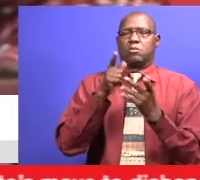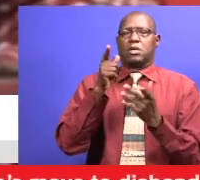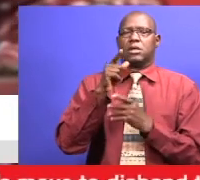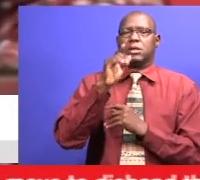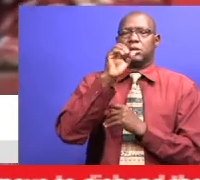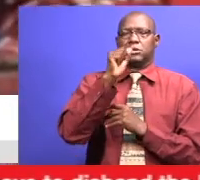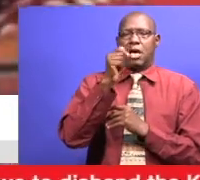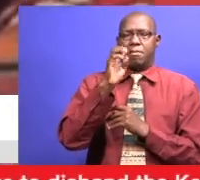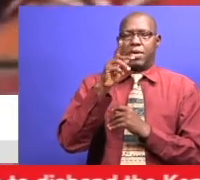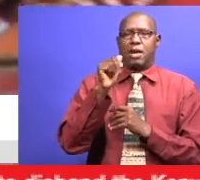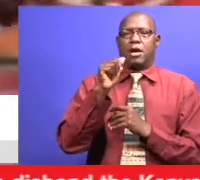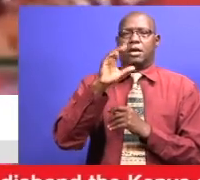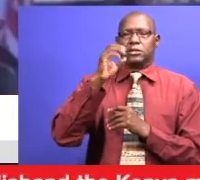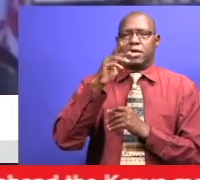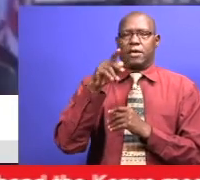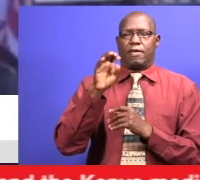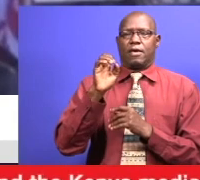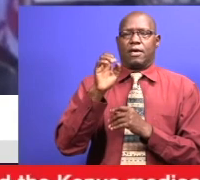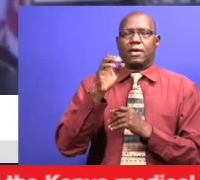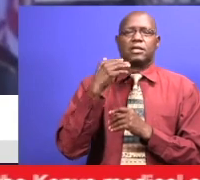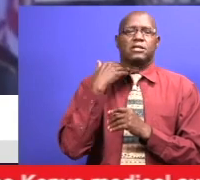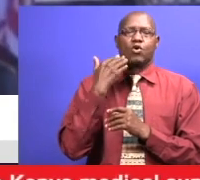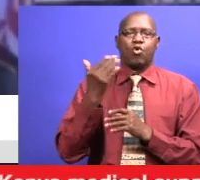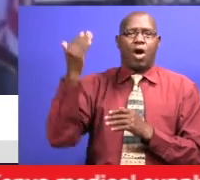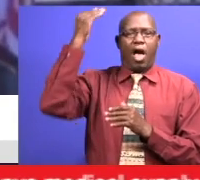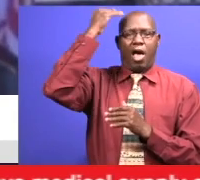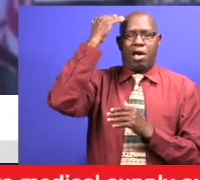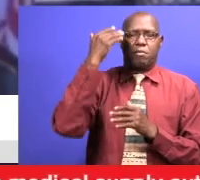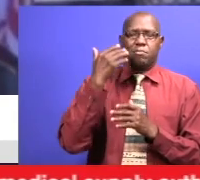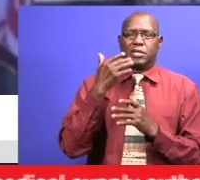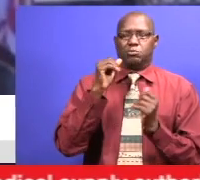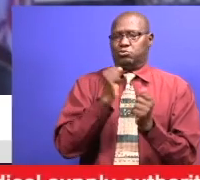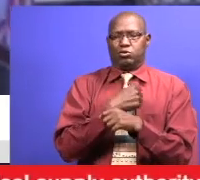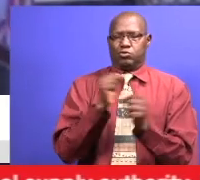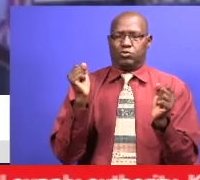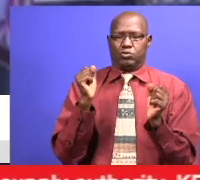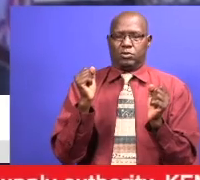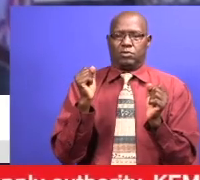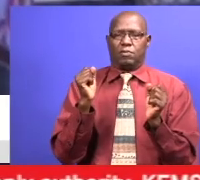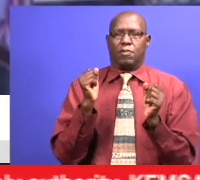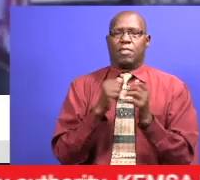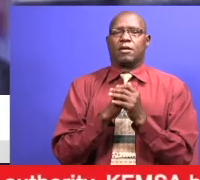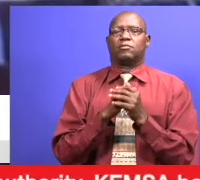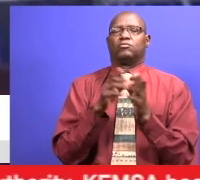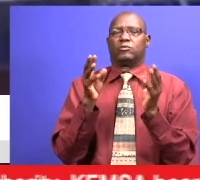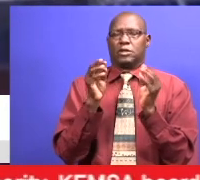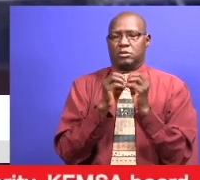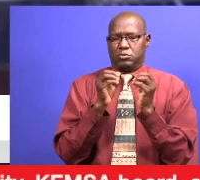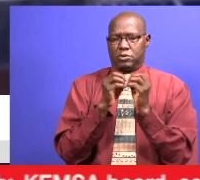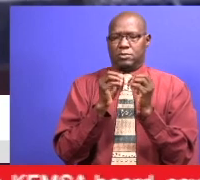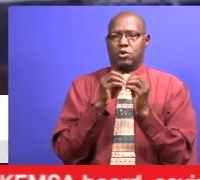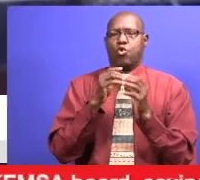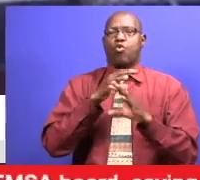Shingo iruke kichwa. Speaking during the Jubilee party's National Delegates Conference held at the Ngong Racecourse in Nairobi on